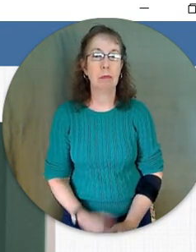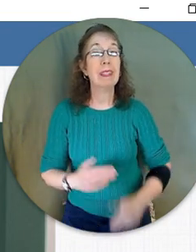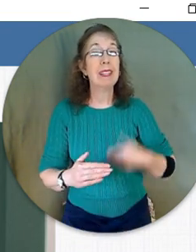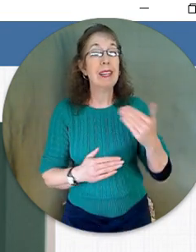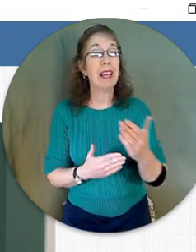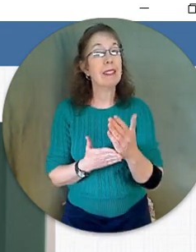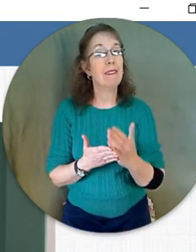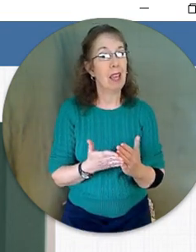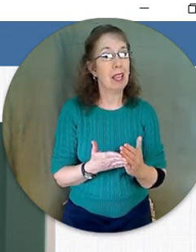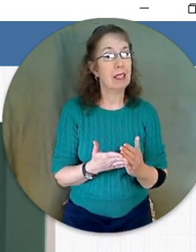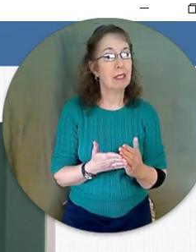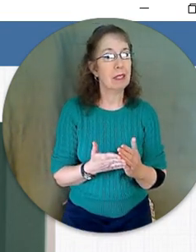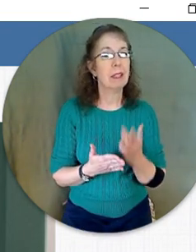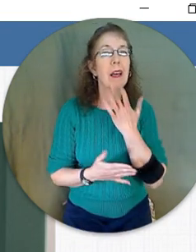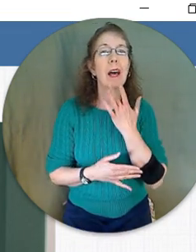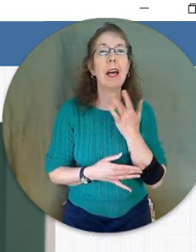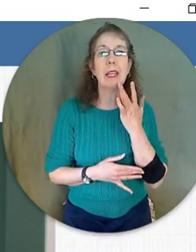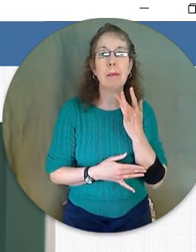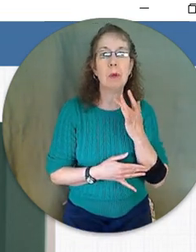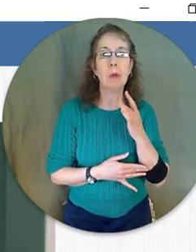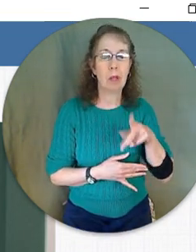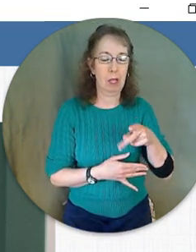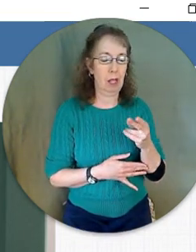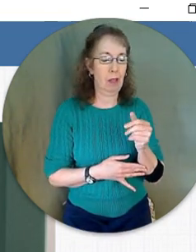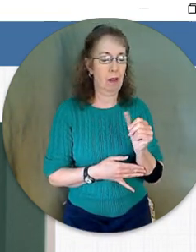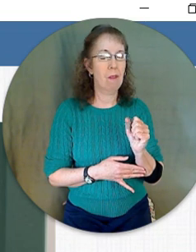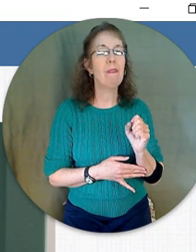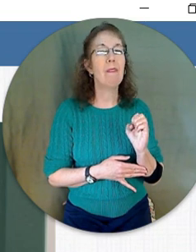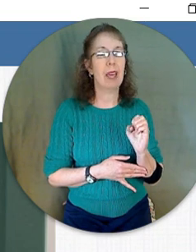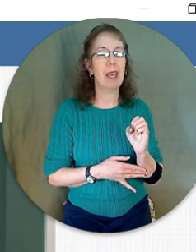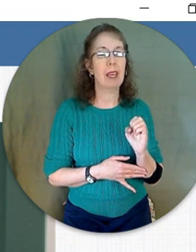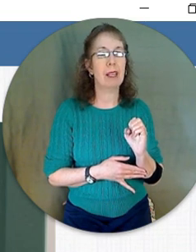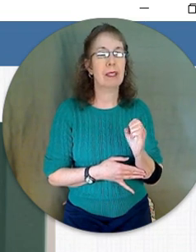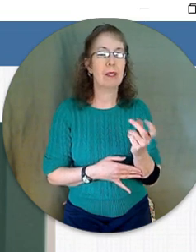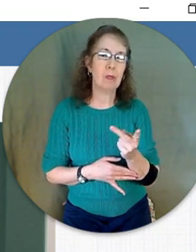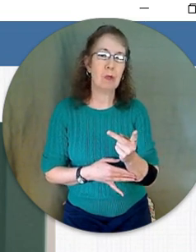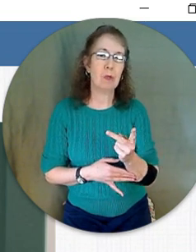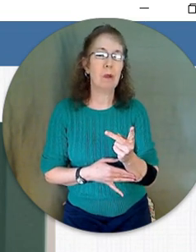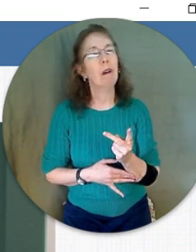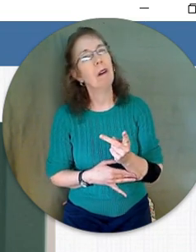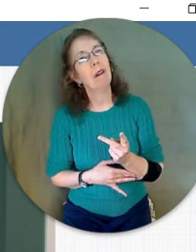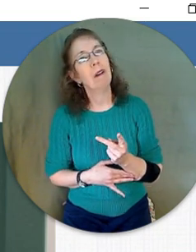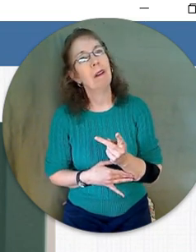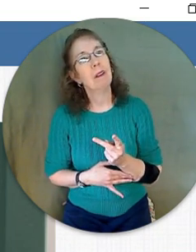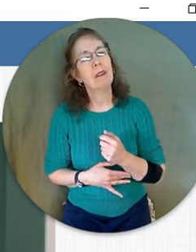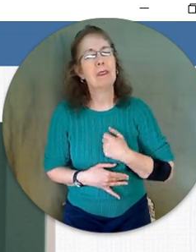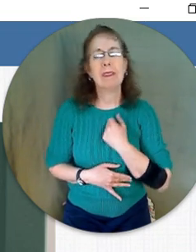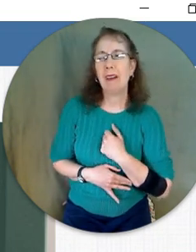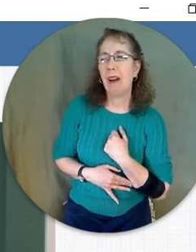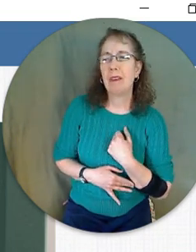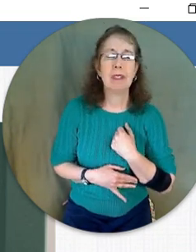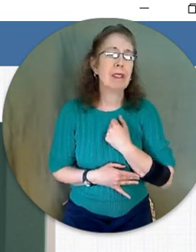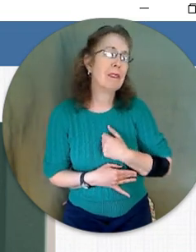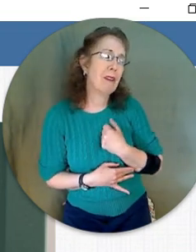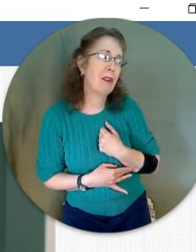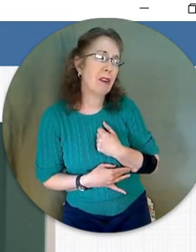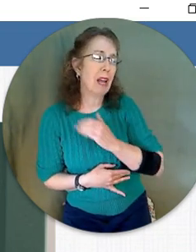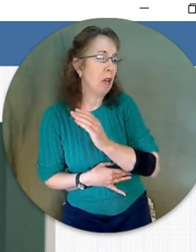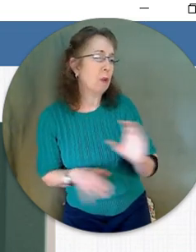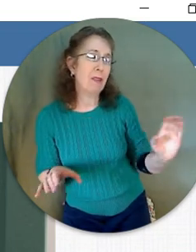over, then there is the honeymoon phase. And the couple makes up. The abuser is very contrite, says they will